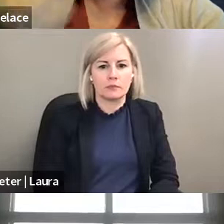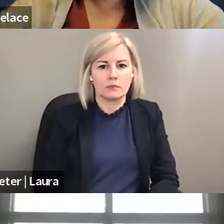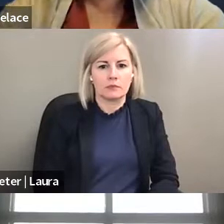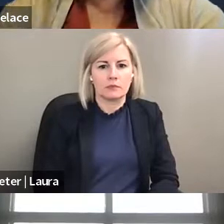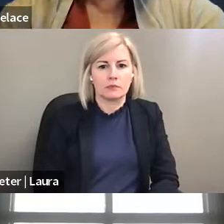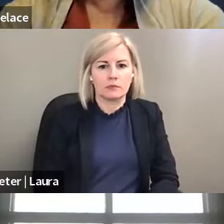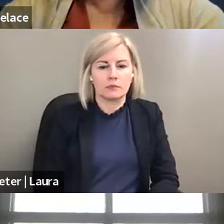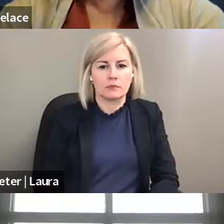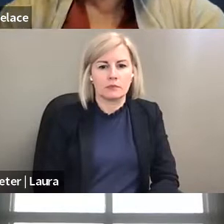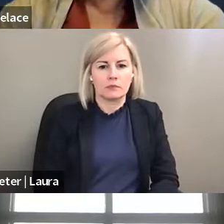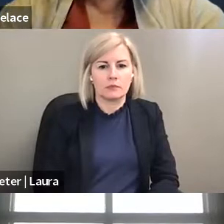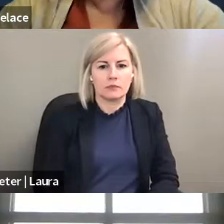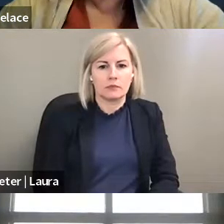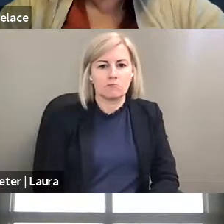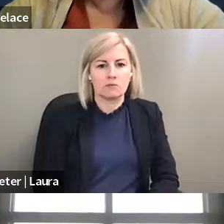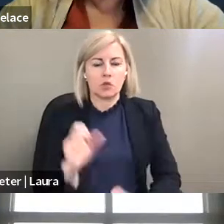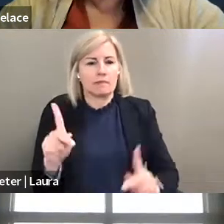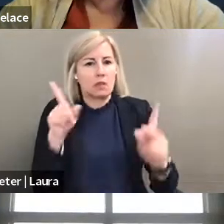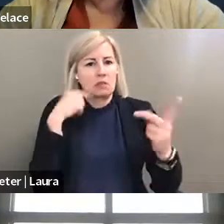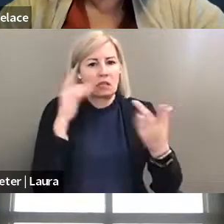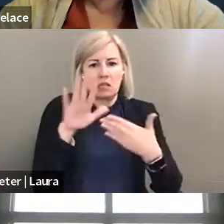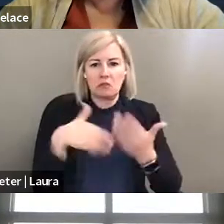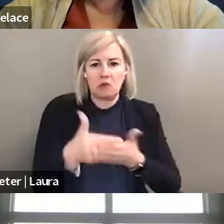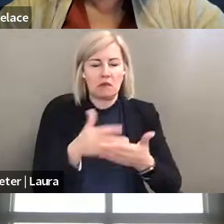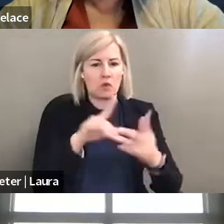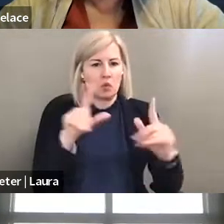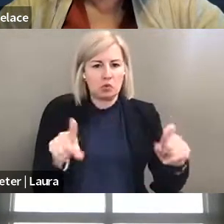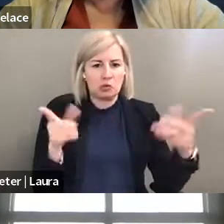I think that looks like that's all of our questions.